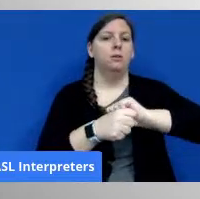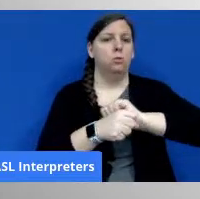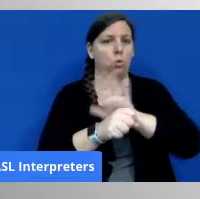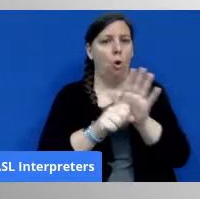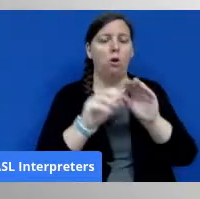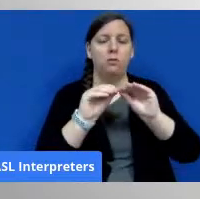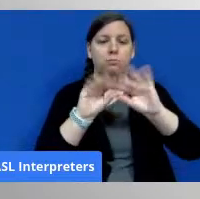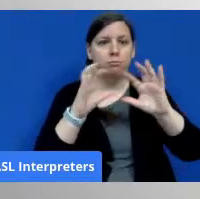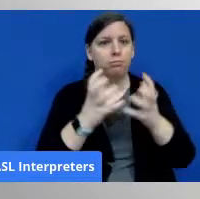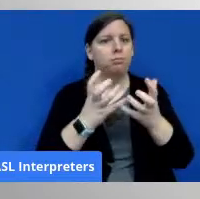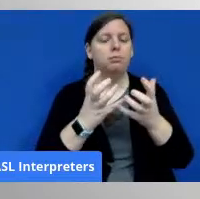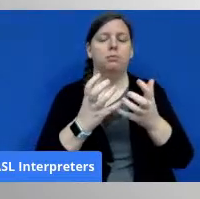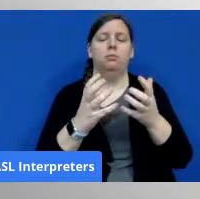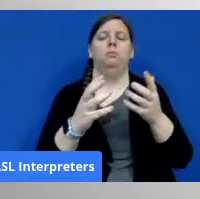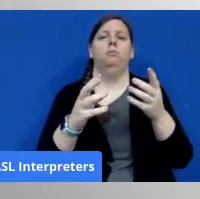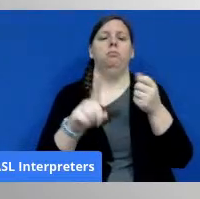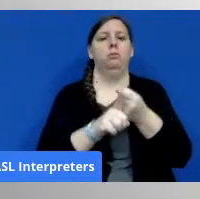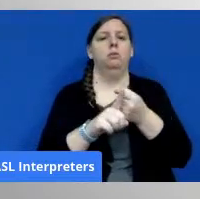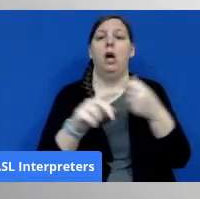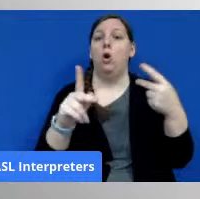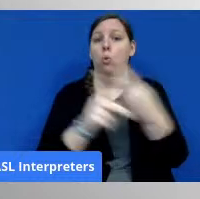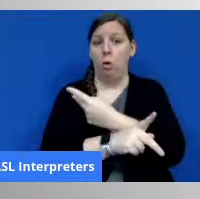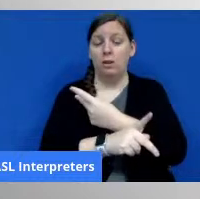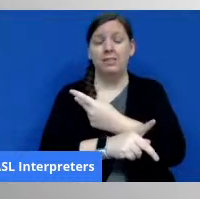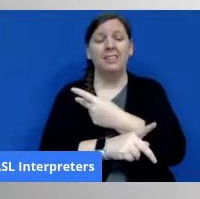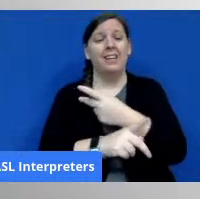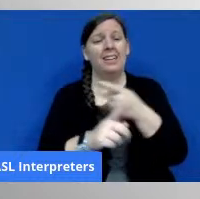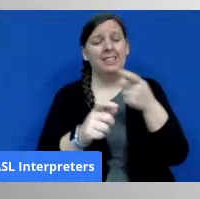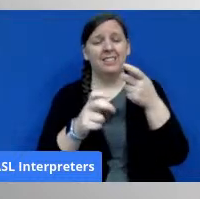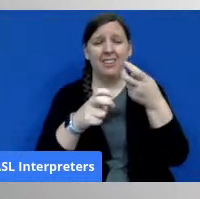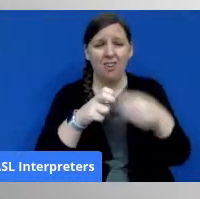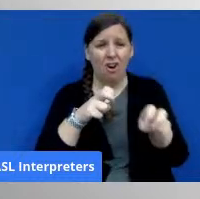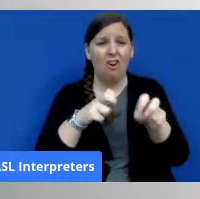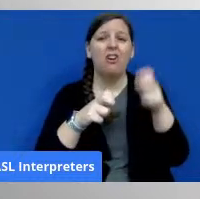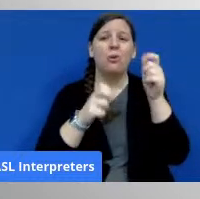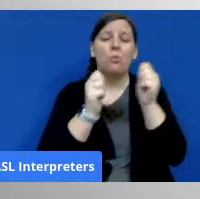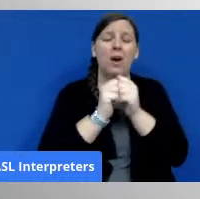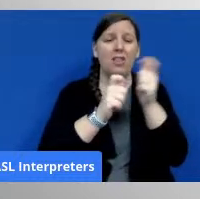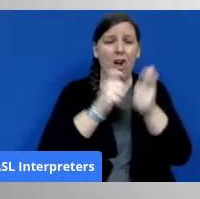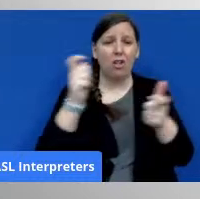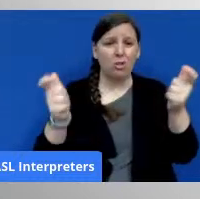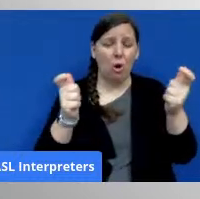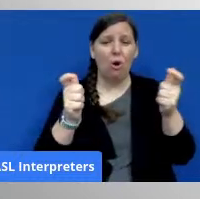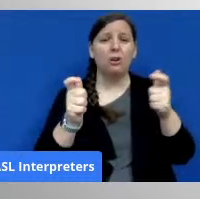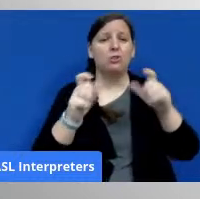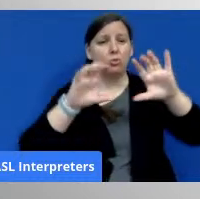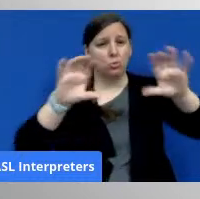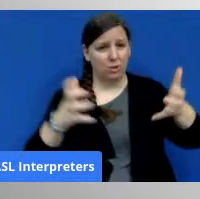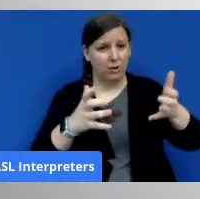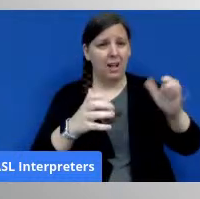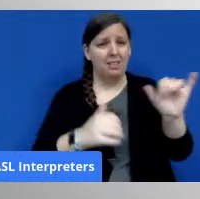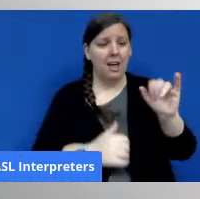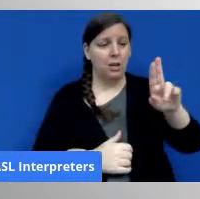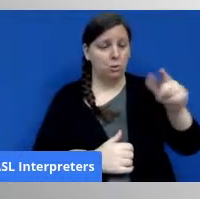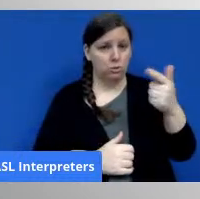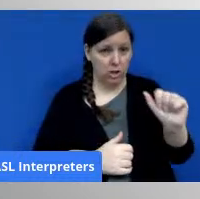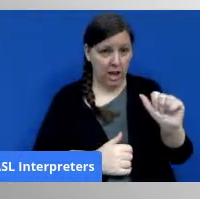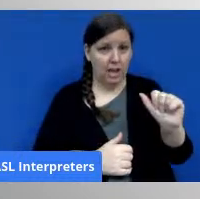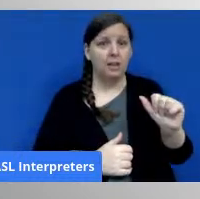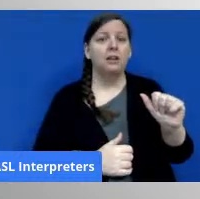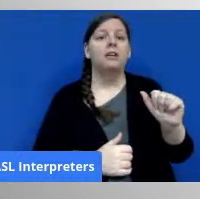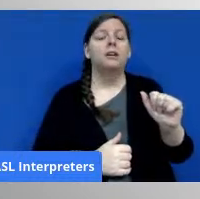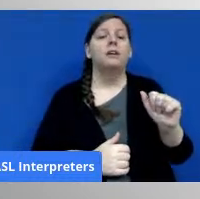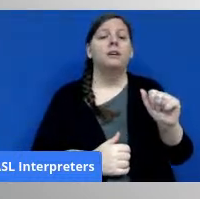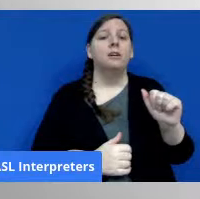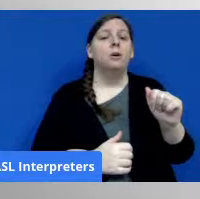that, it's very difficult in a large organization like UGA, even for a university-wide office like ours. We're always